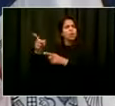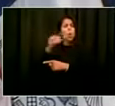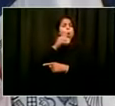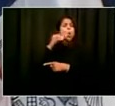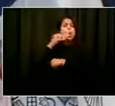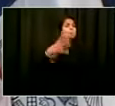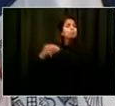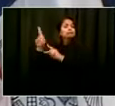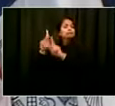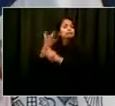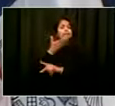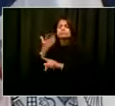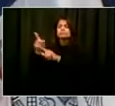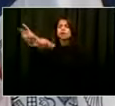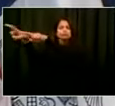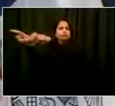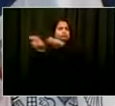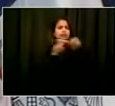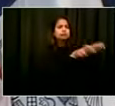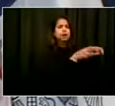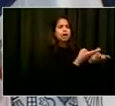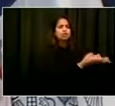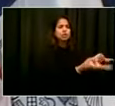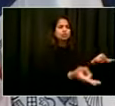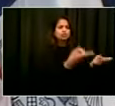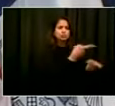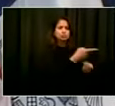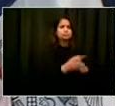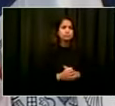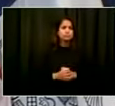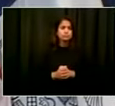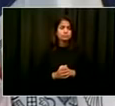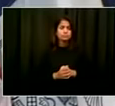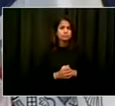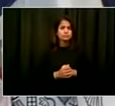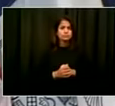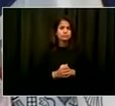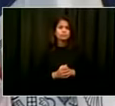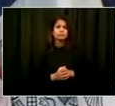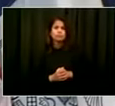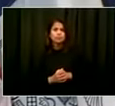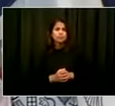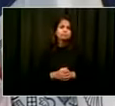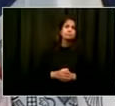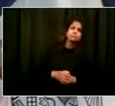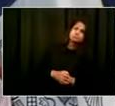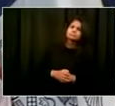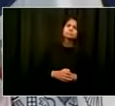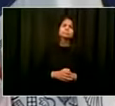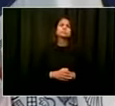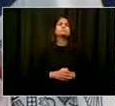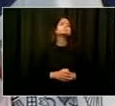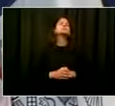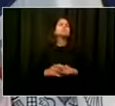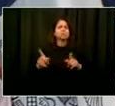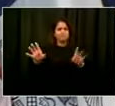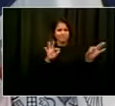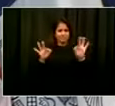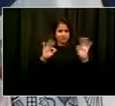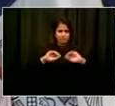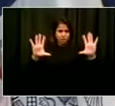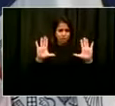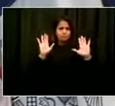But in terms of going, for example, a situation like we're talking about now, getting out of a